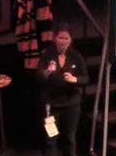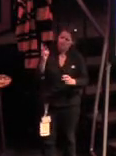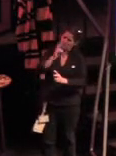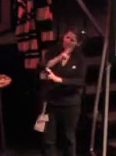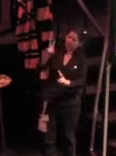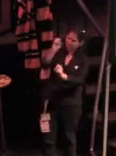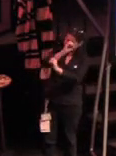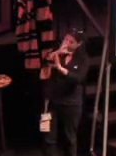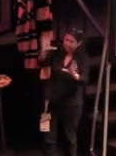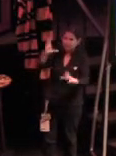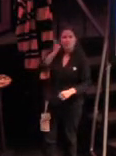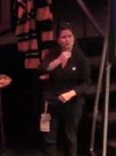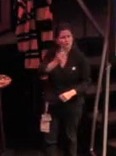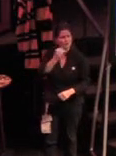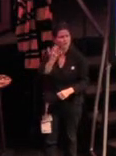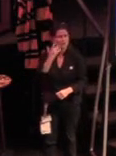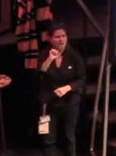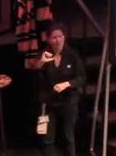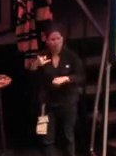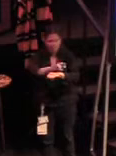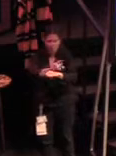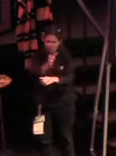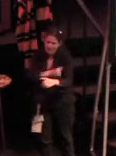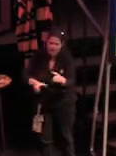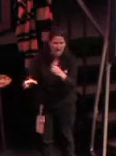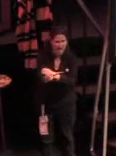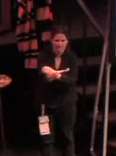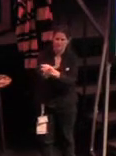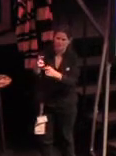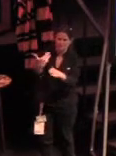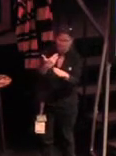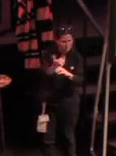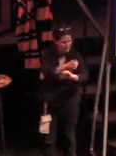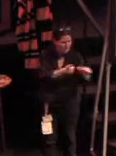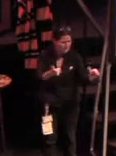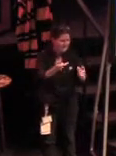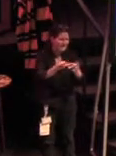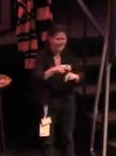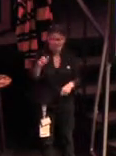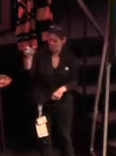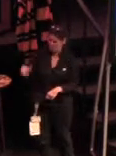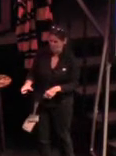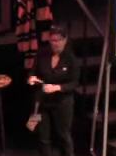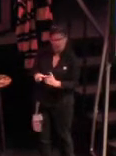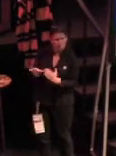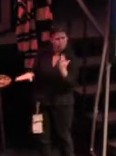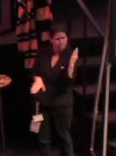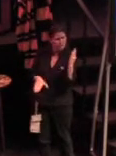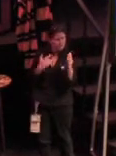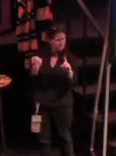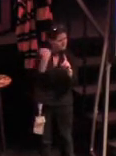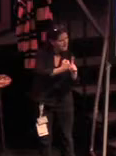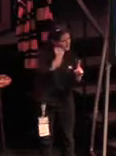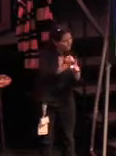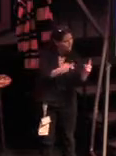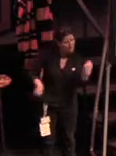it. You can use it when you're casting a show, when you're working with a company, when you're fighting for the rights of someone who is the underdog, who is underrepresented.